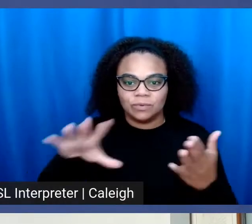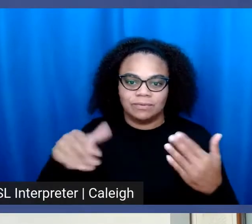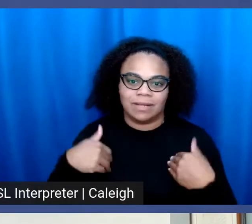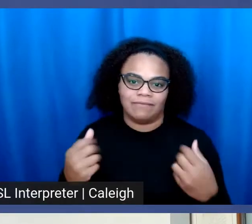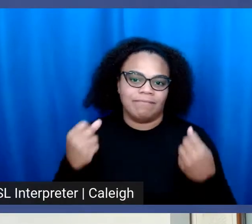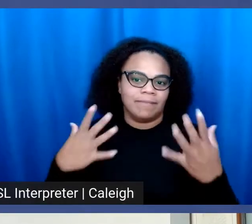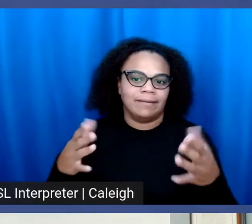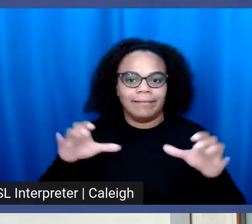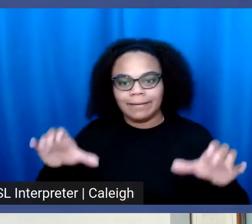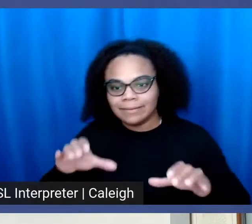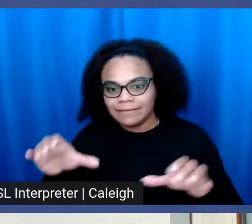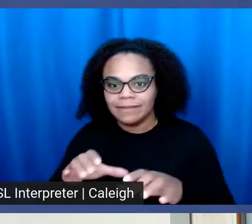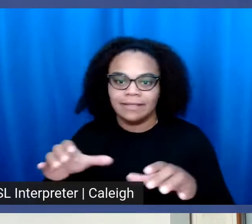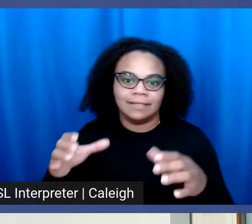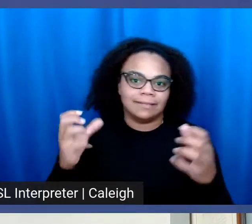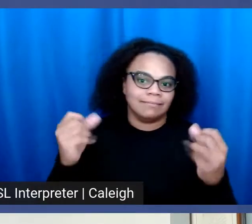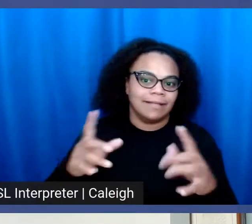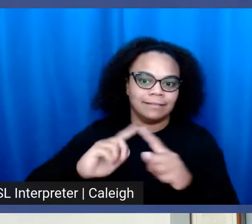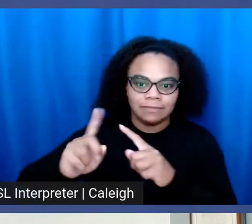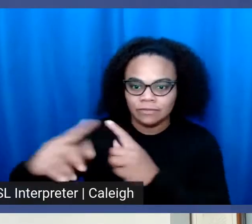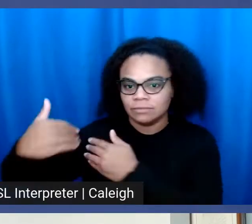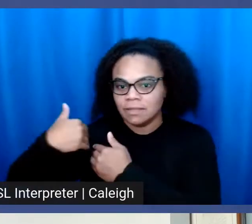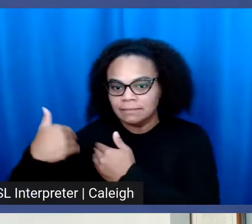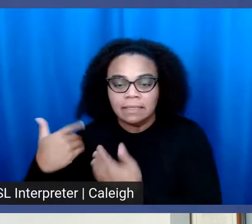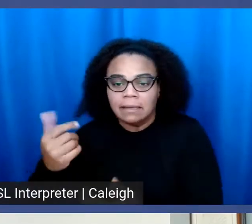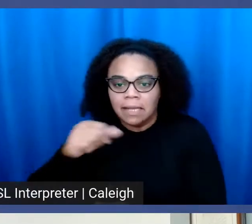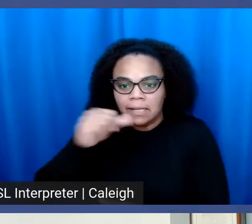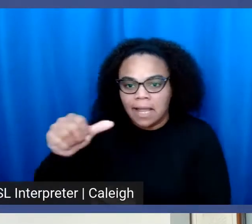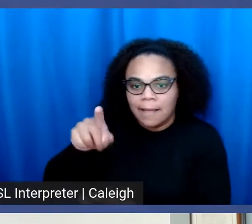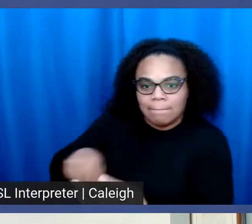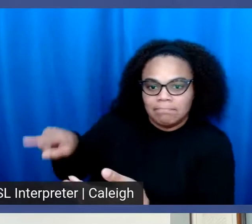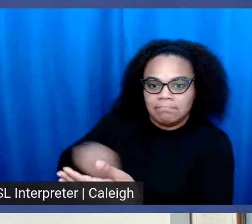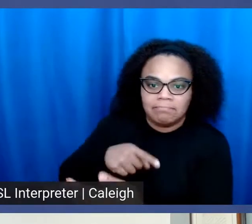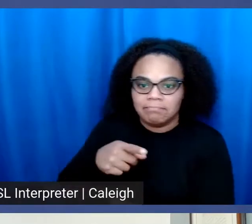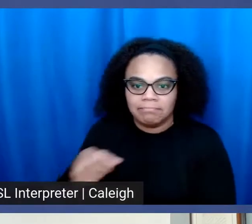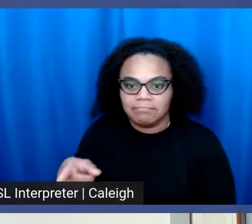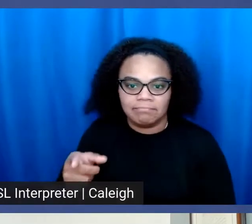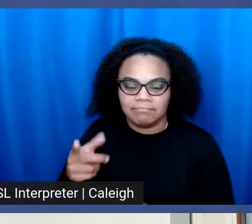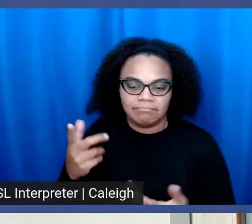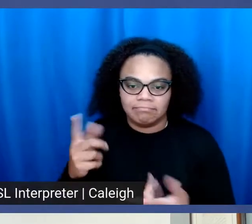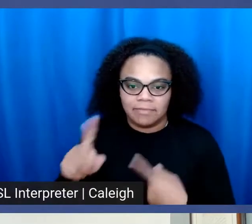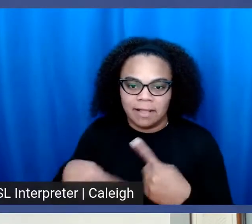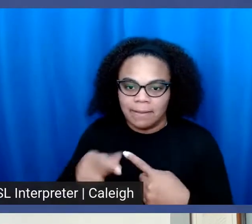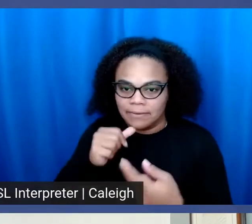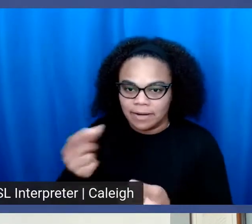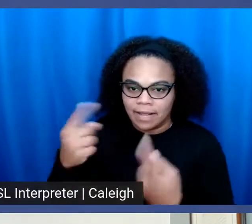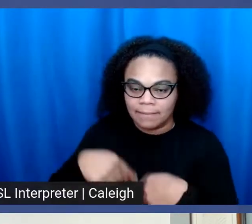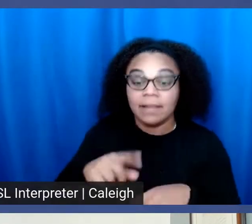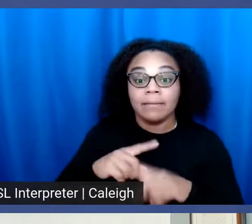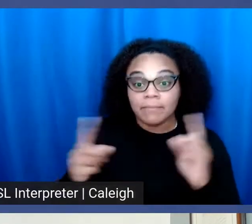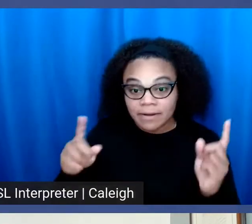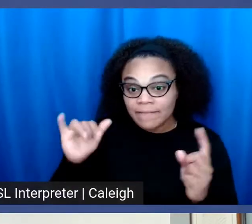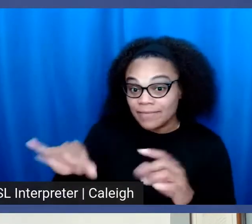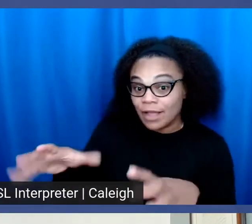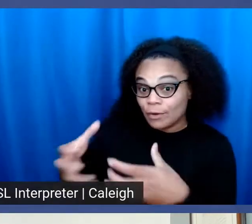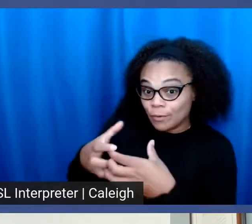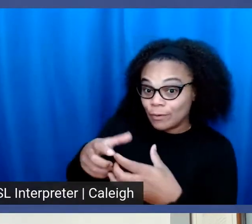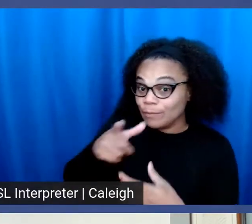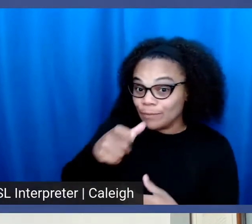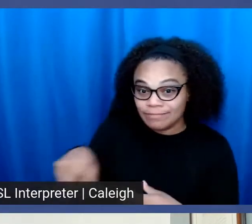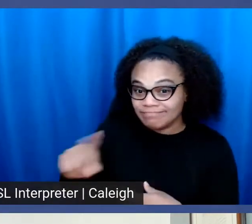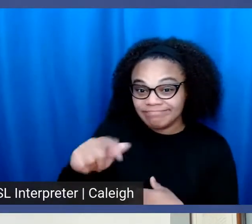It's no shade against those who don't come in. But among that subset of those who don't come in are those who